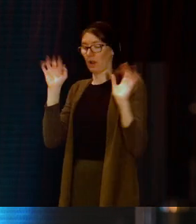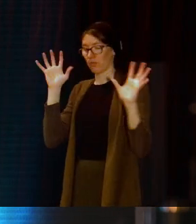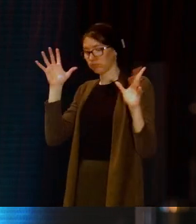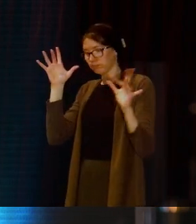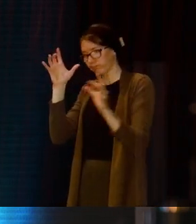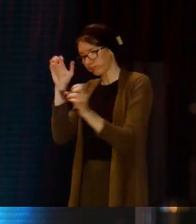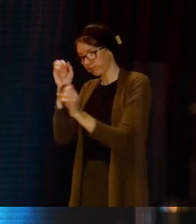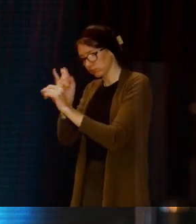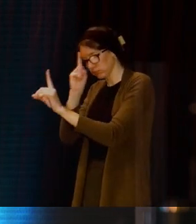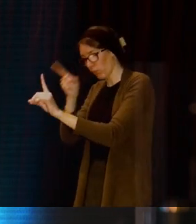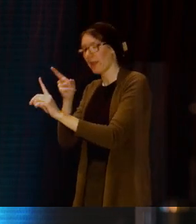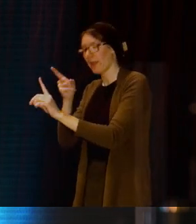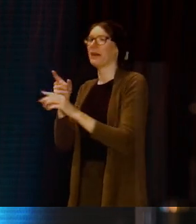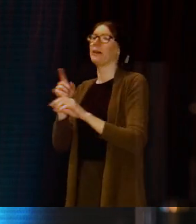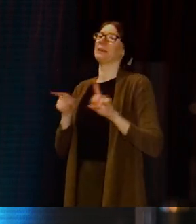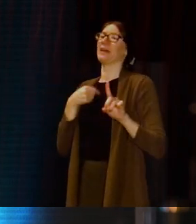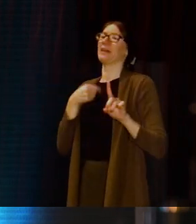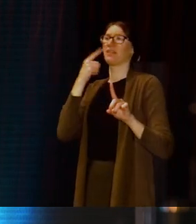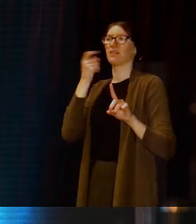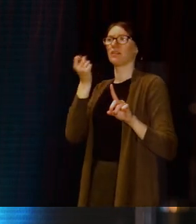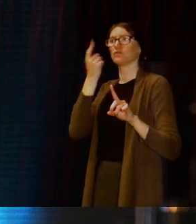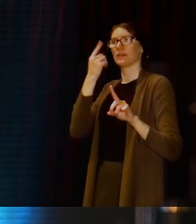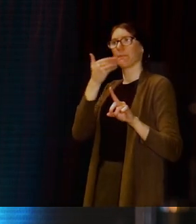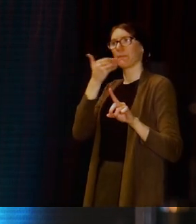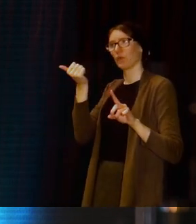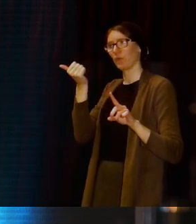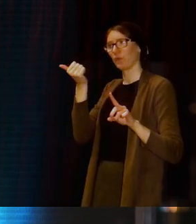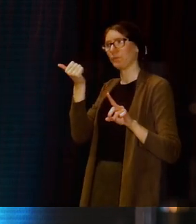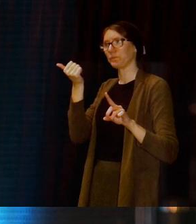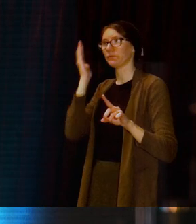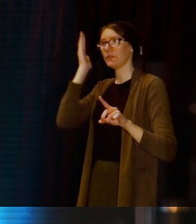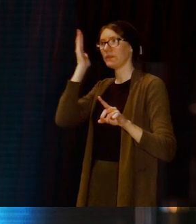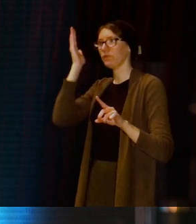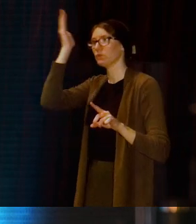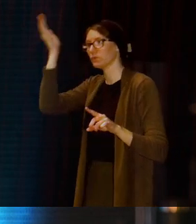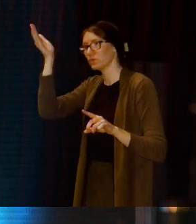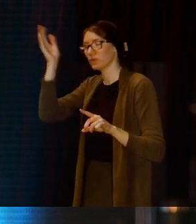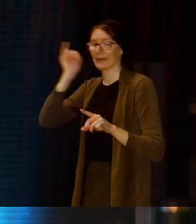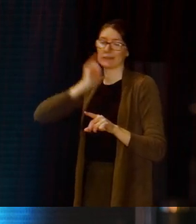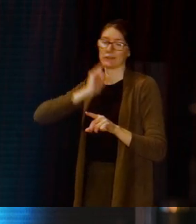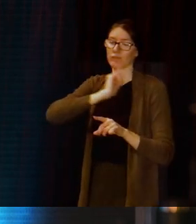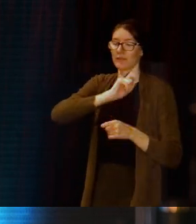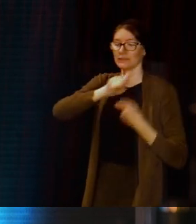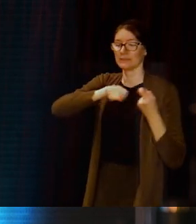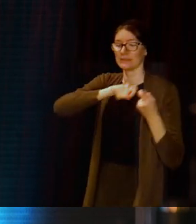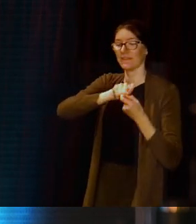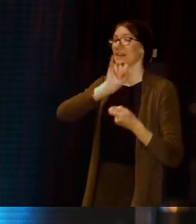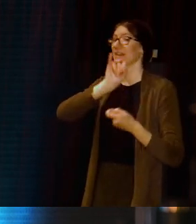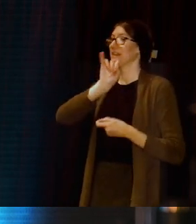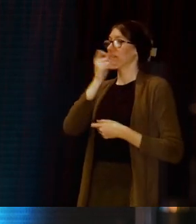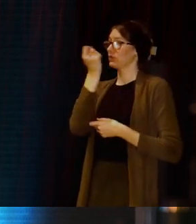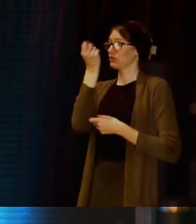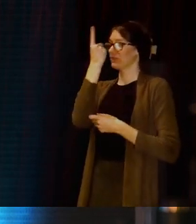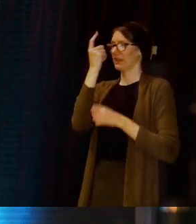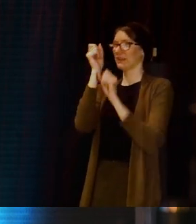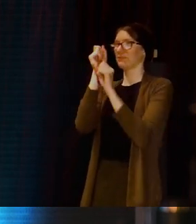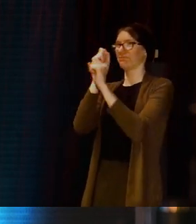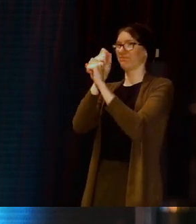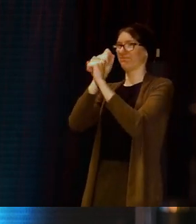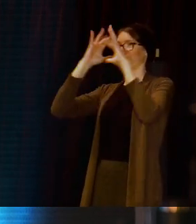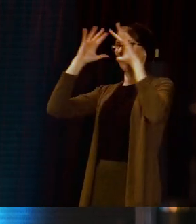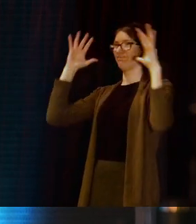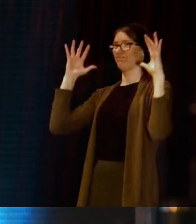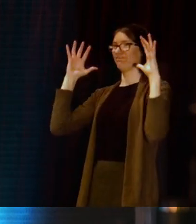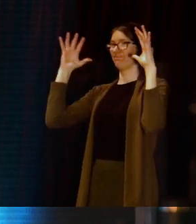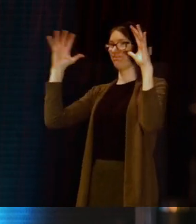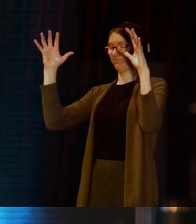together. But I think you'll have a better understanding of the future, and Israel in particular, if you just understand the big picture